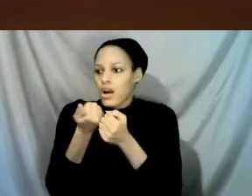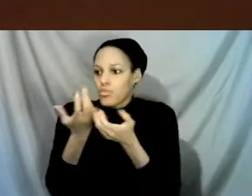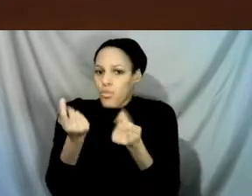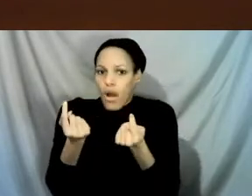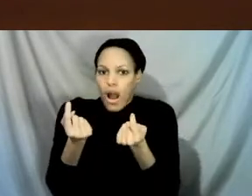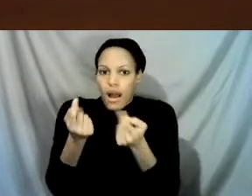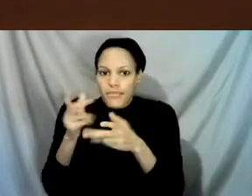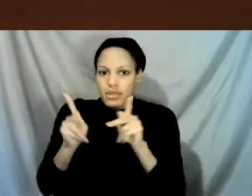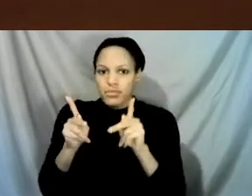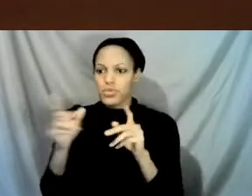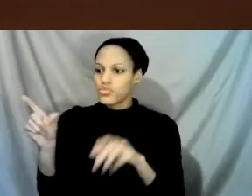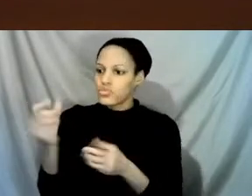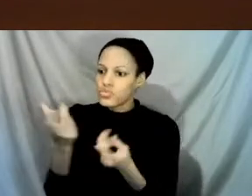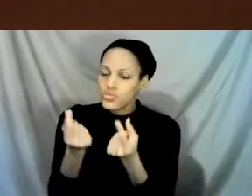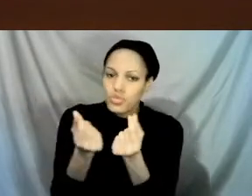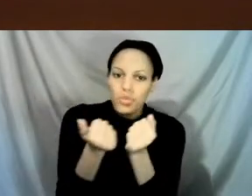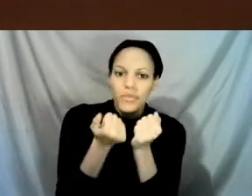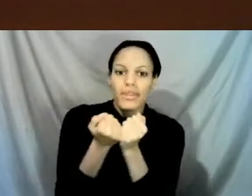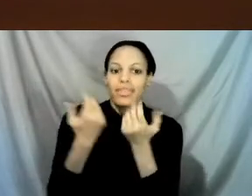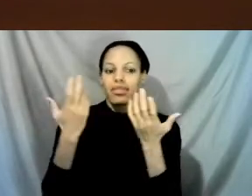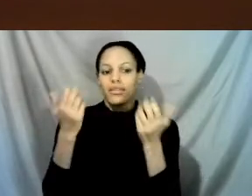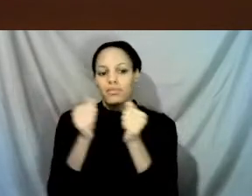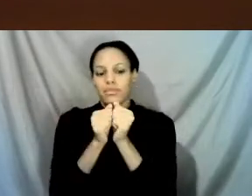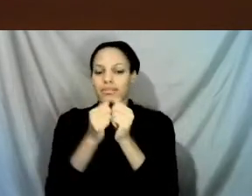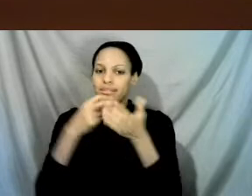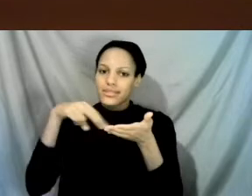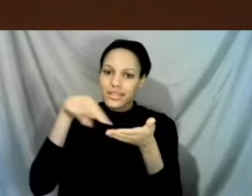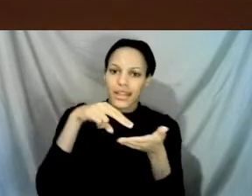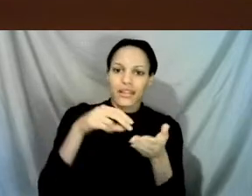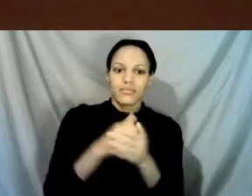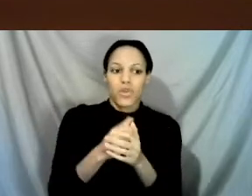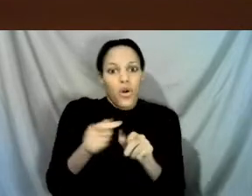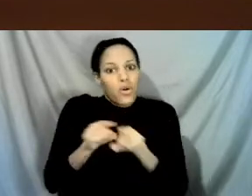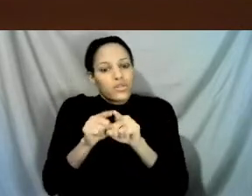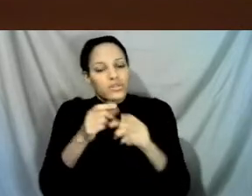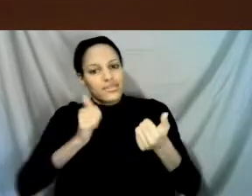also great things with science and education